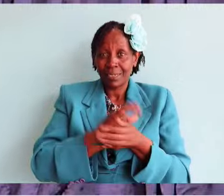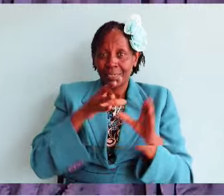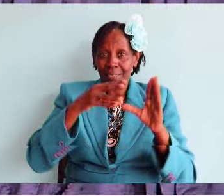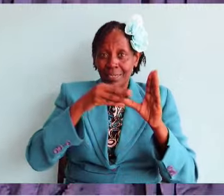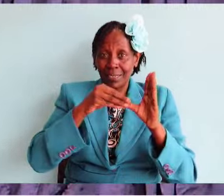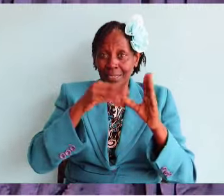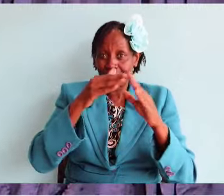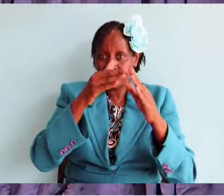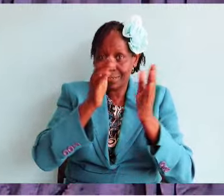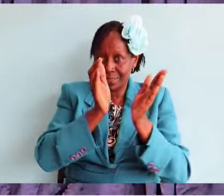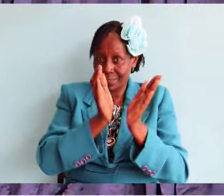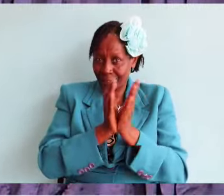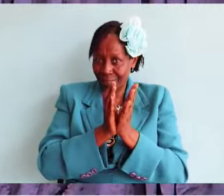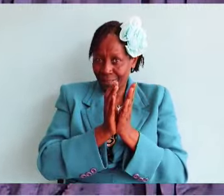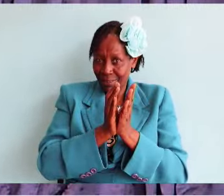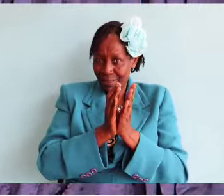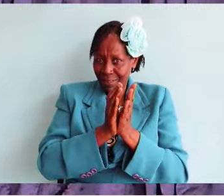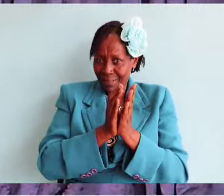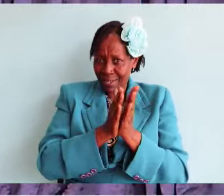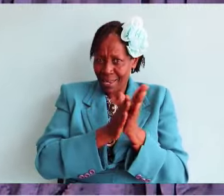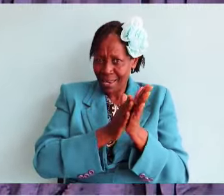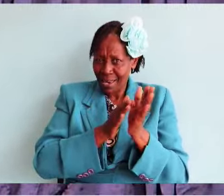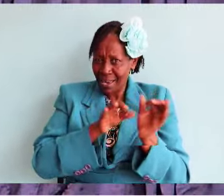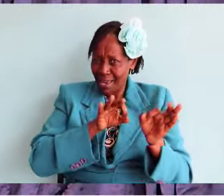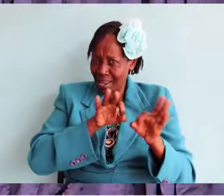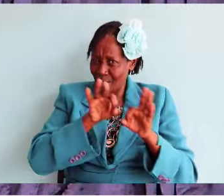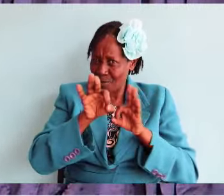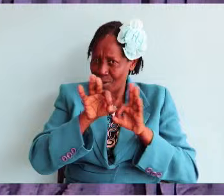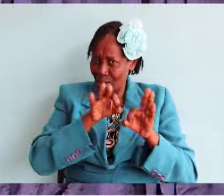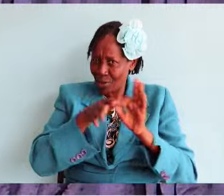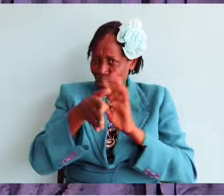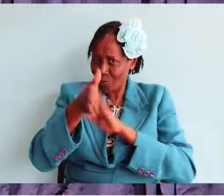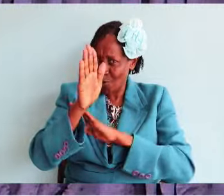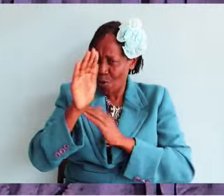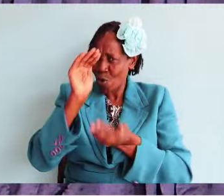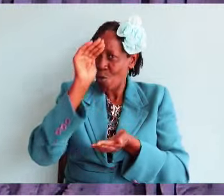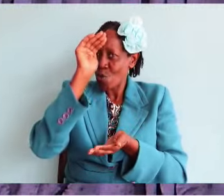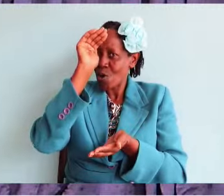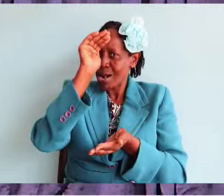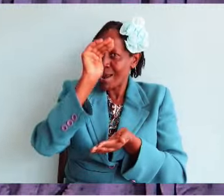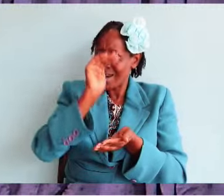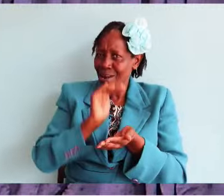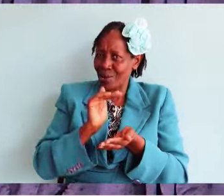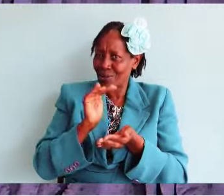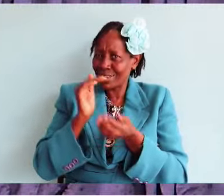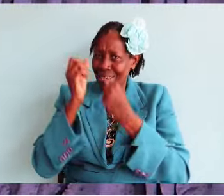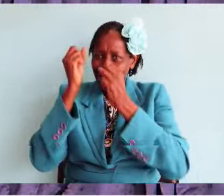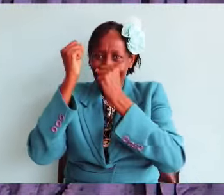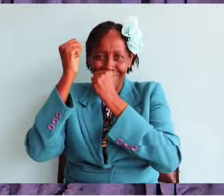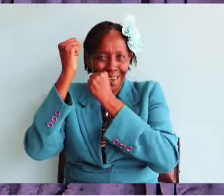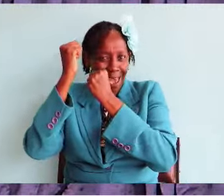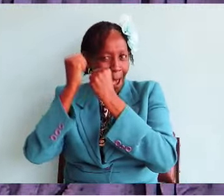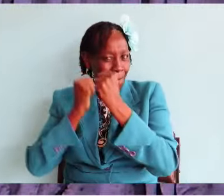to reduce the size of his army. How many were they?